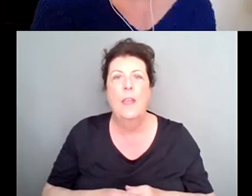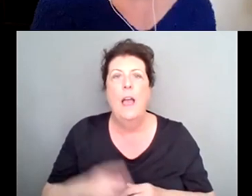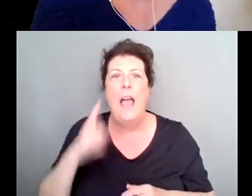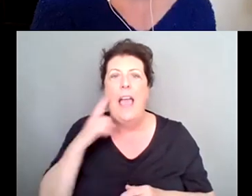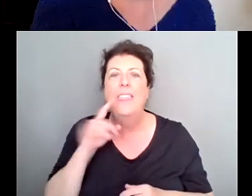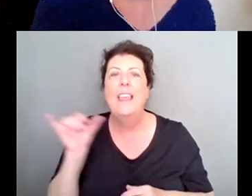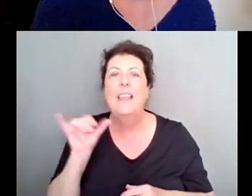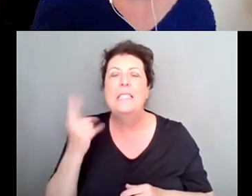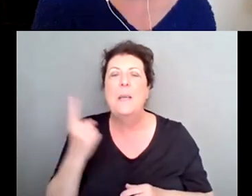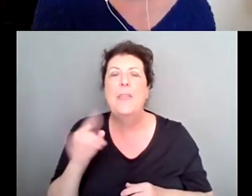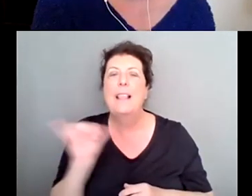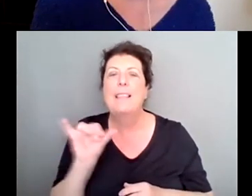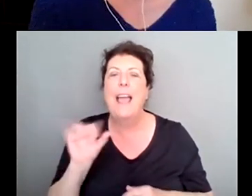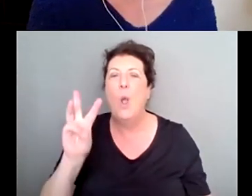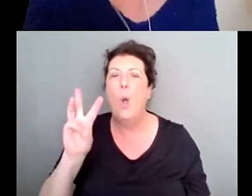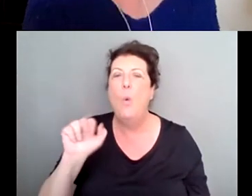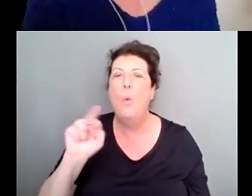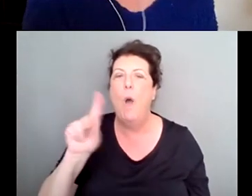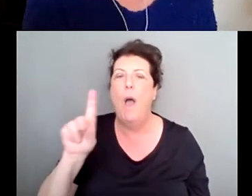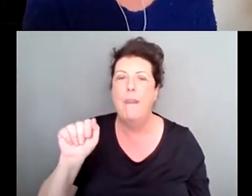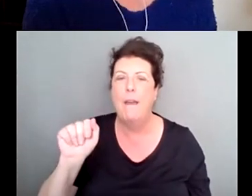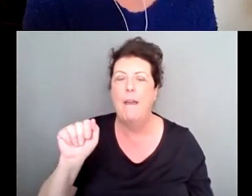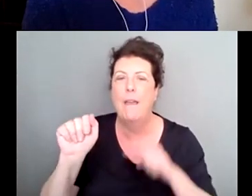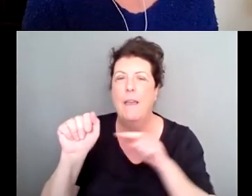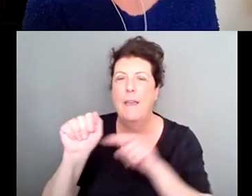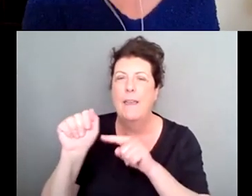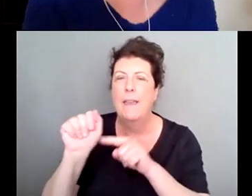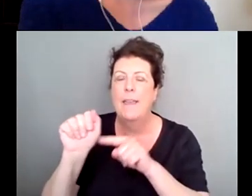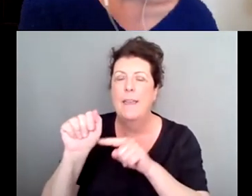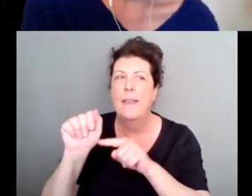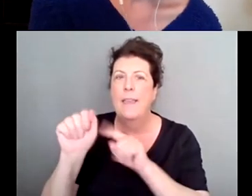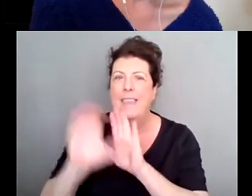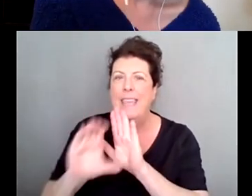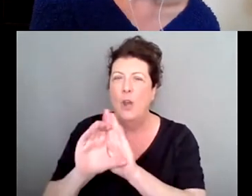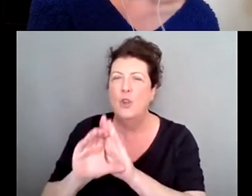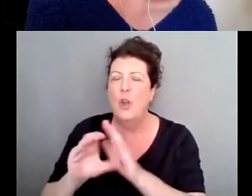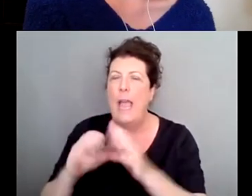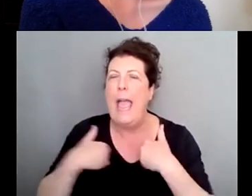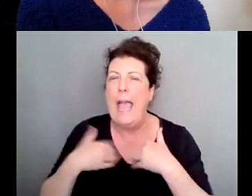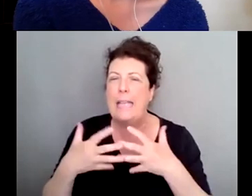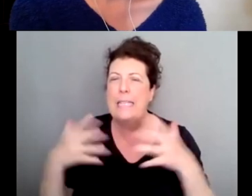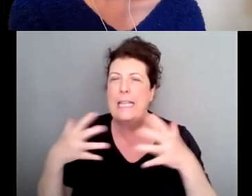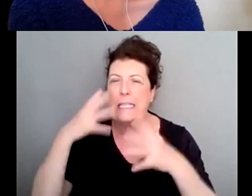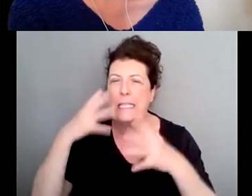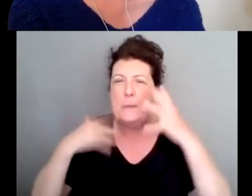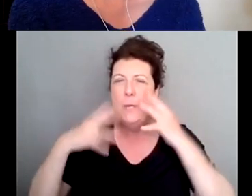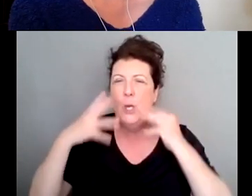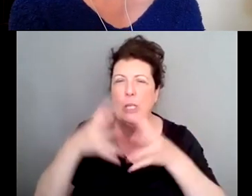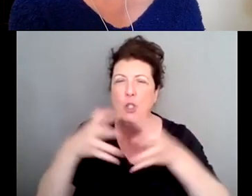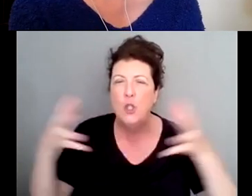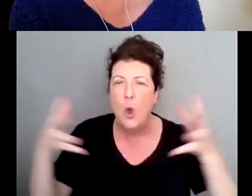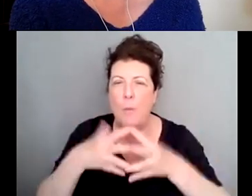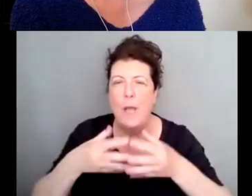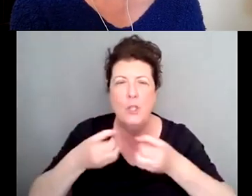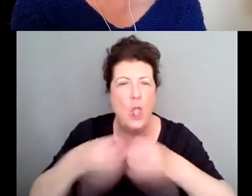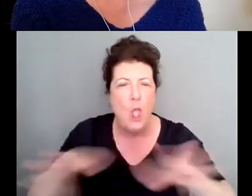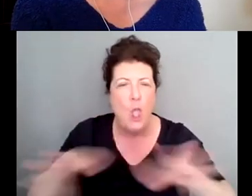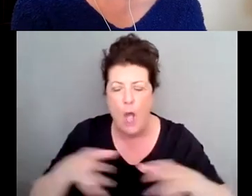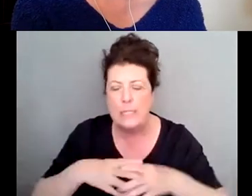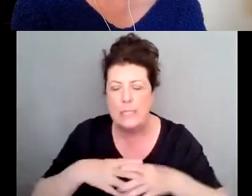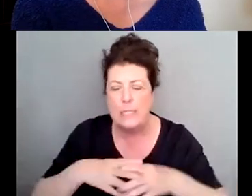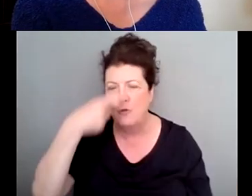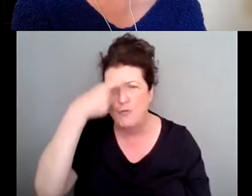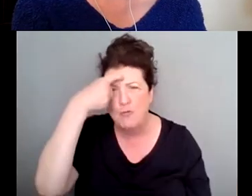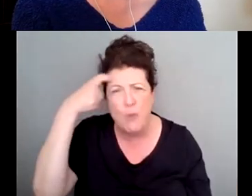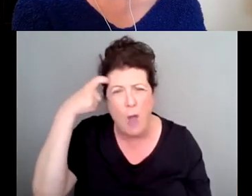who has experienced so much loss and trauma, you do have to do an amount